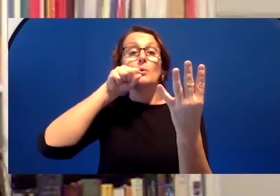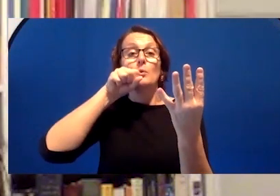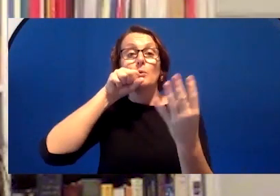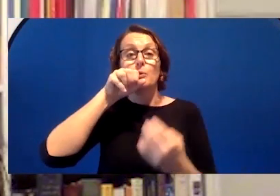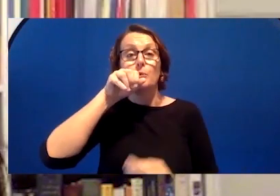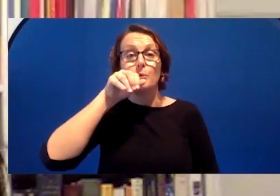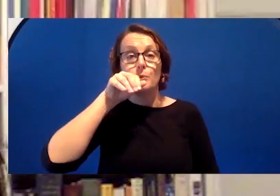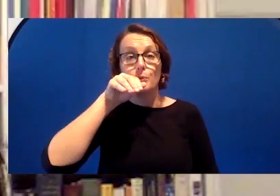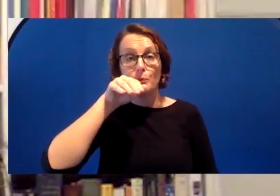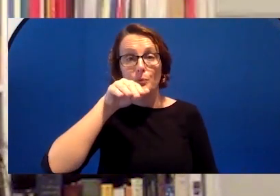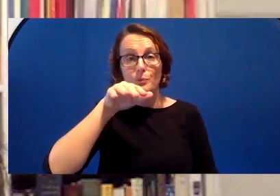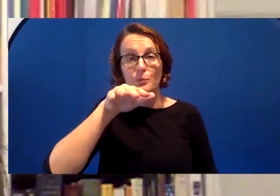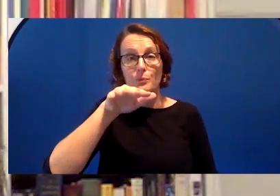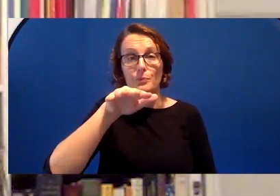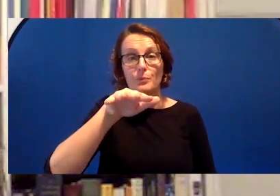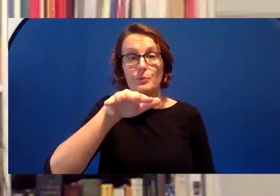out through your mouth.